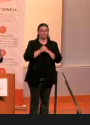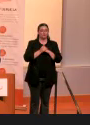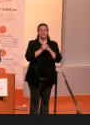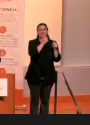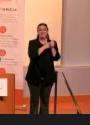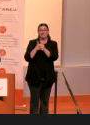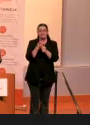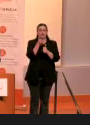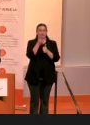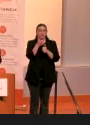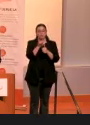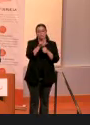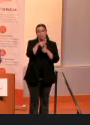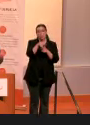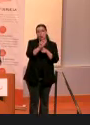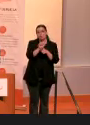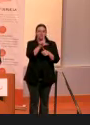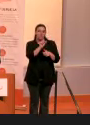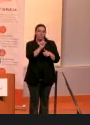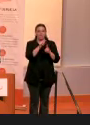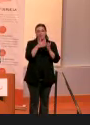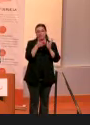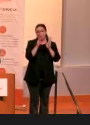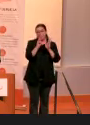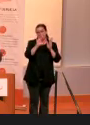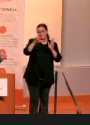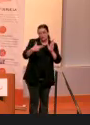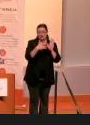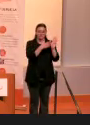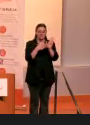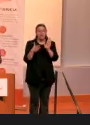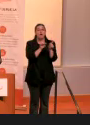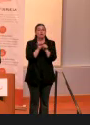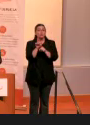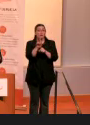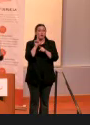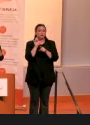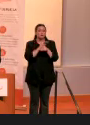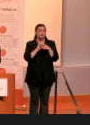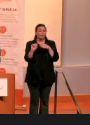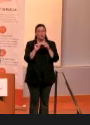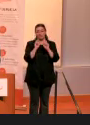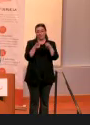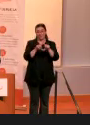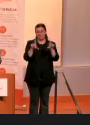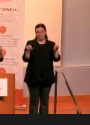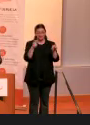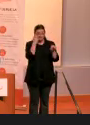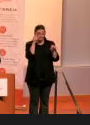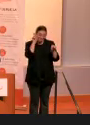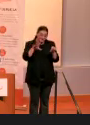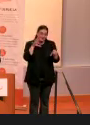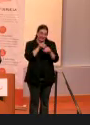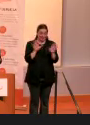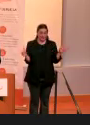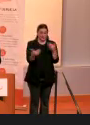have a little bit of Lupus LA swag and a $100 gift certificate. So we encourage you to stay. You have to be in the room for that drawing